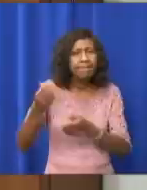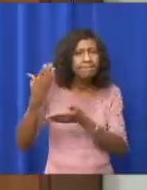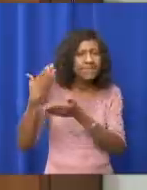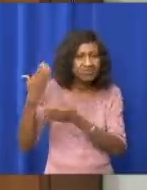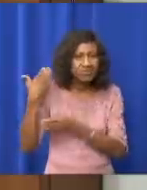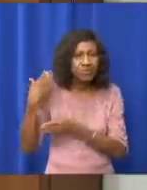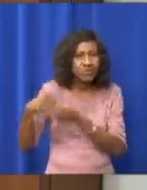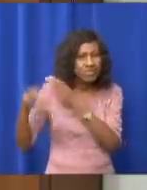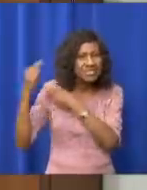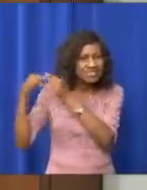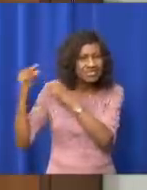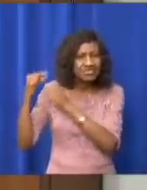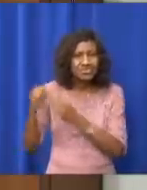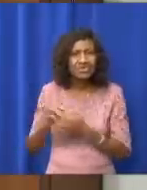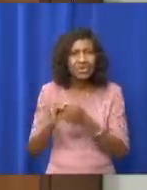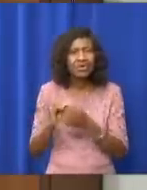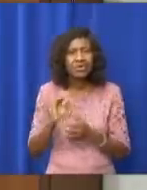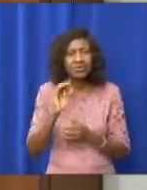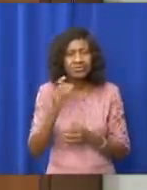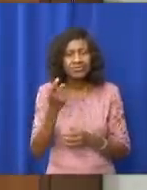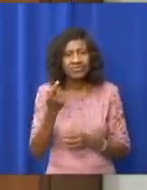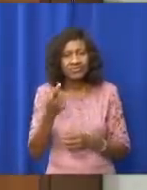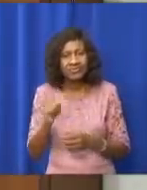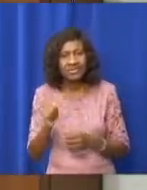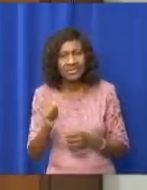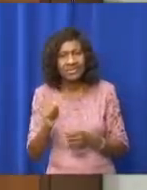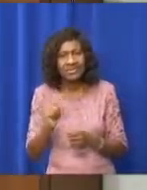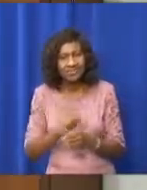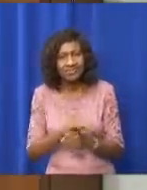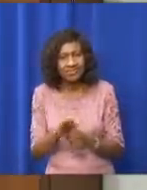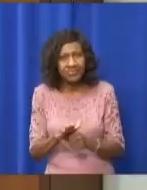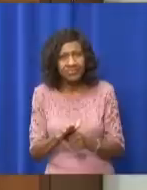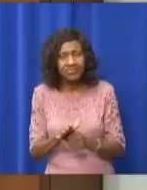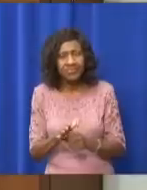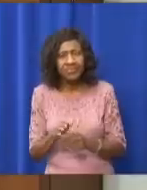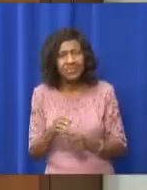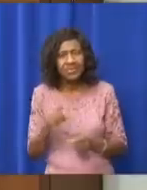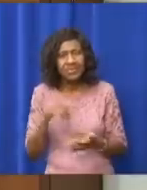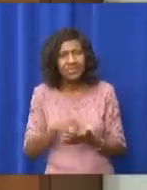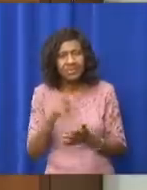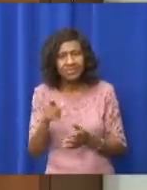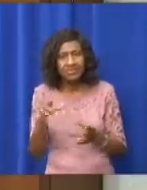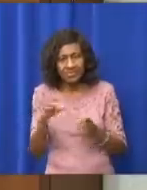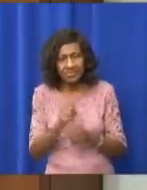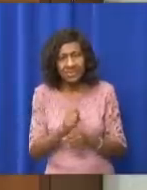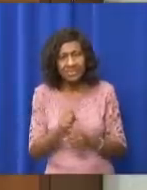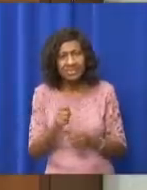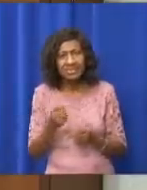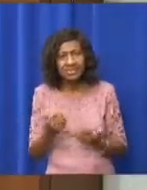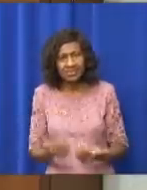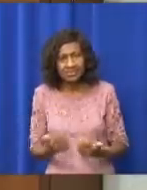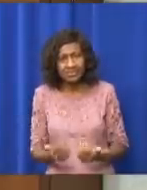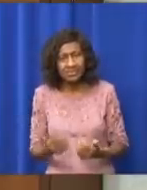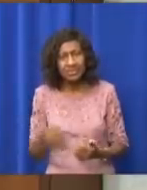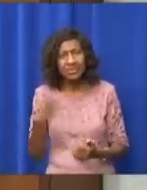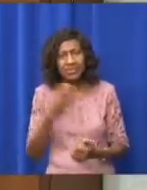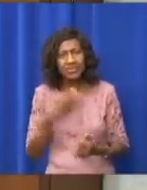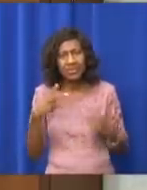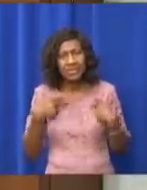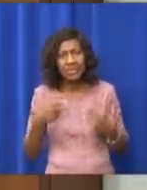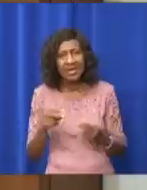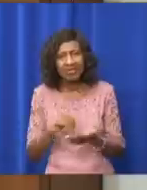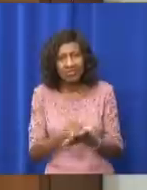the current infection. We will continue to use PCR testing as we are currently doing about the current state of an infection.